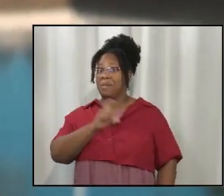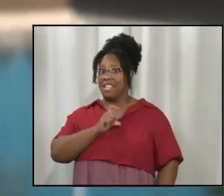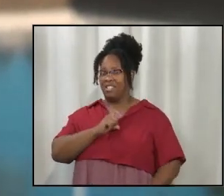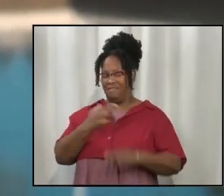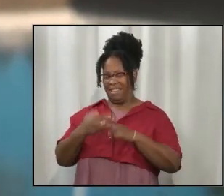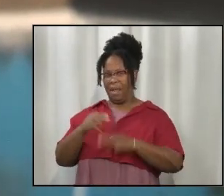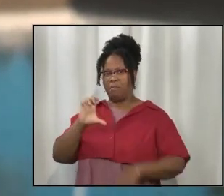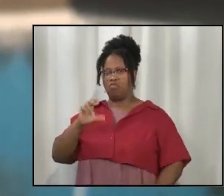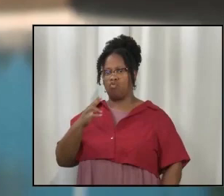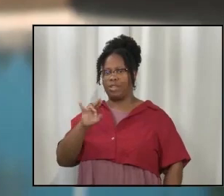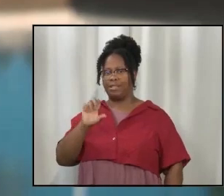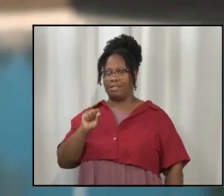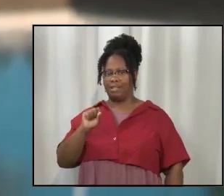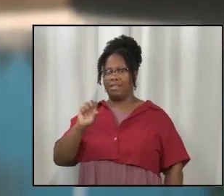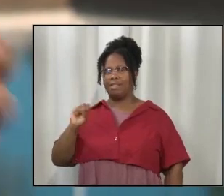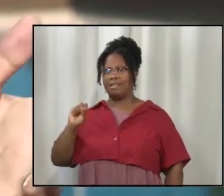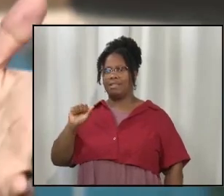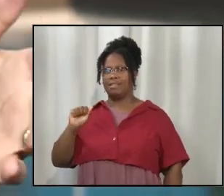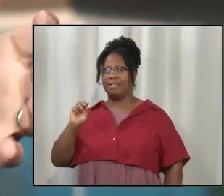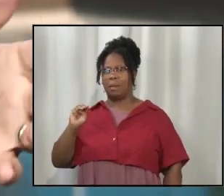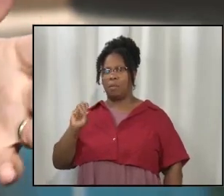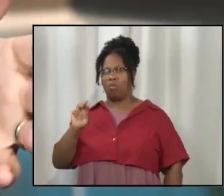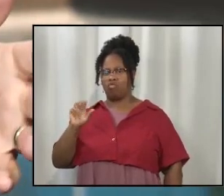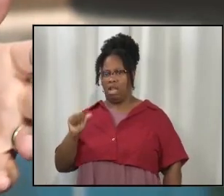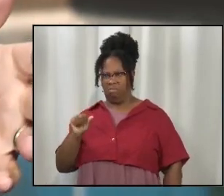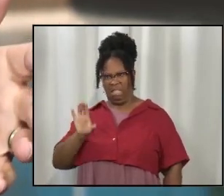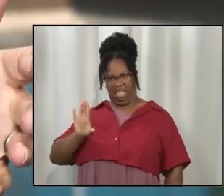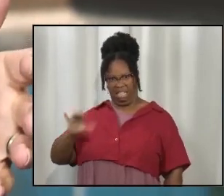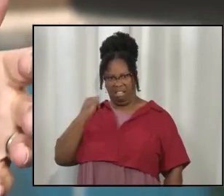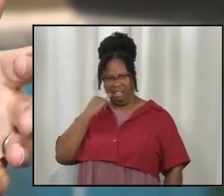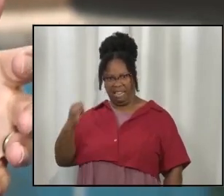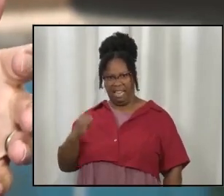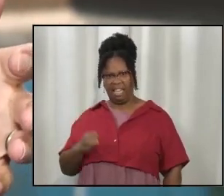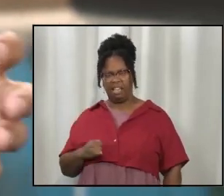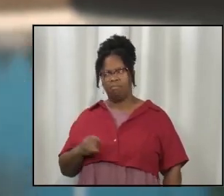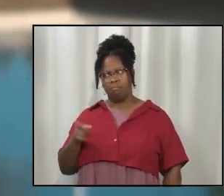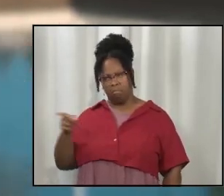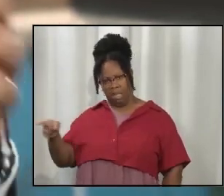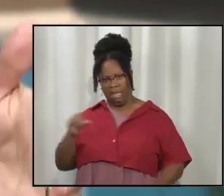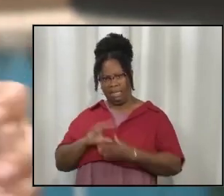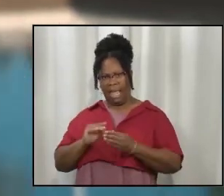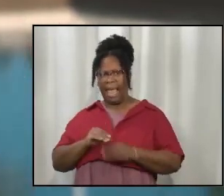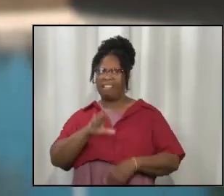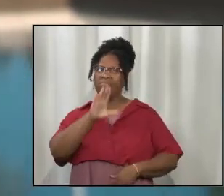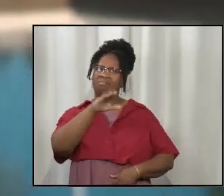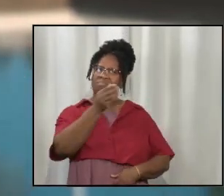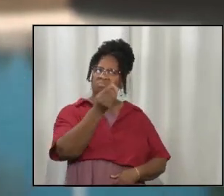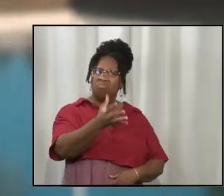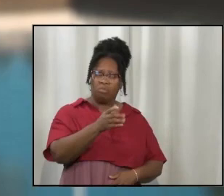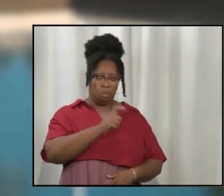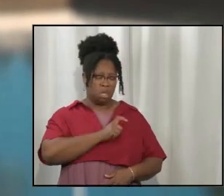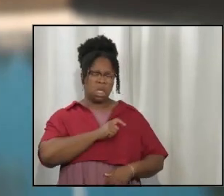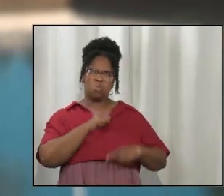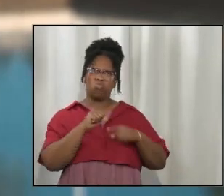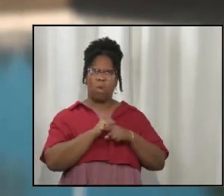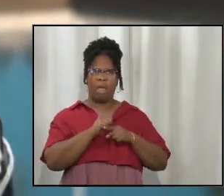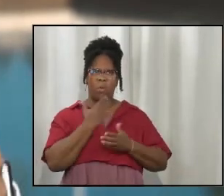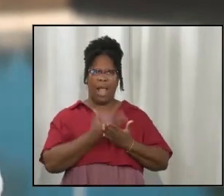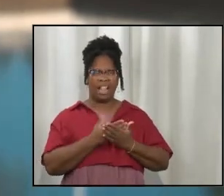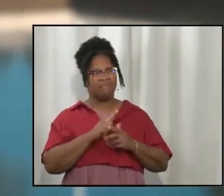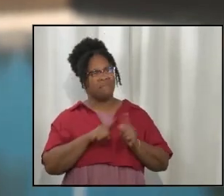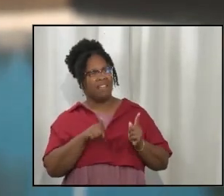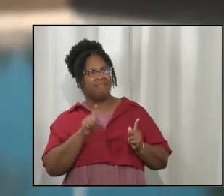idea. He said, police officers, they're very well trained in a lot of different things, but they need